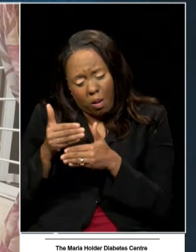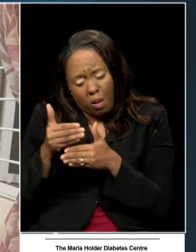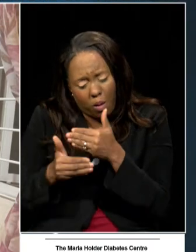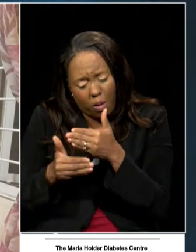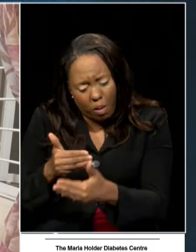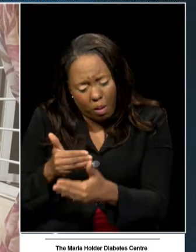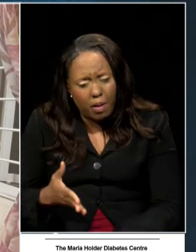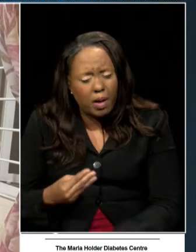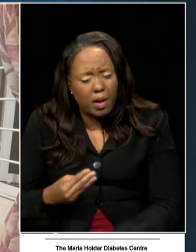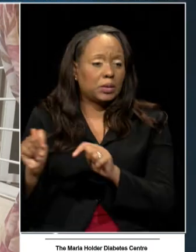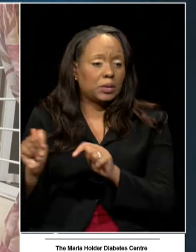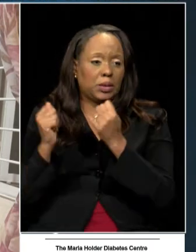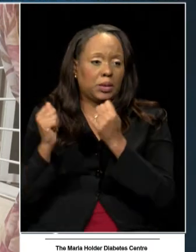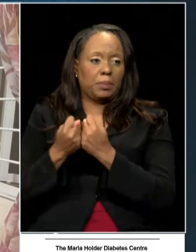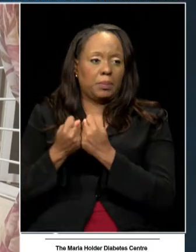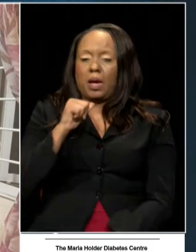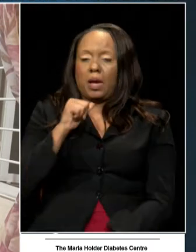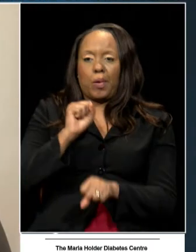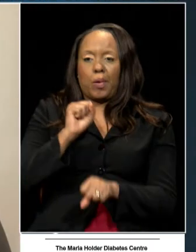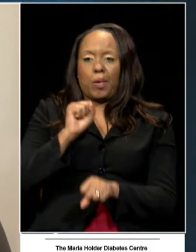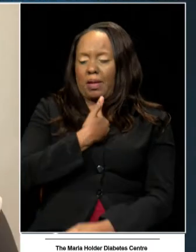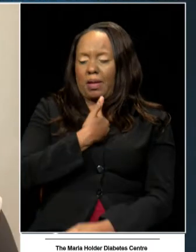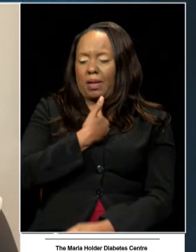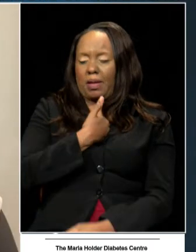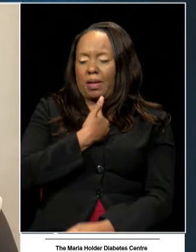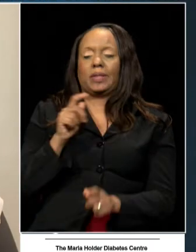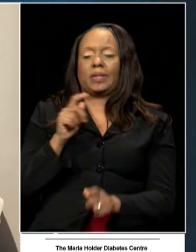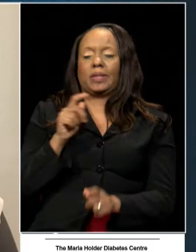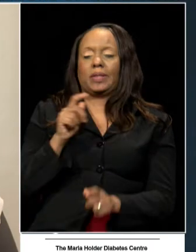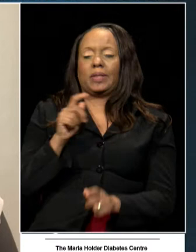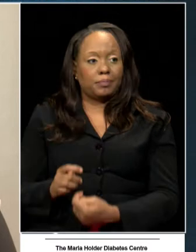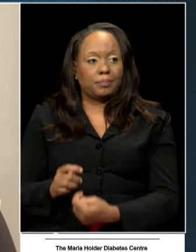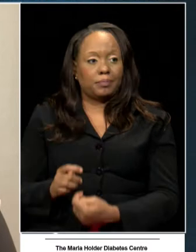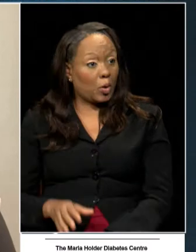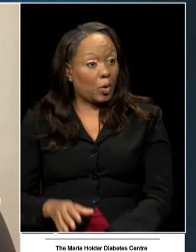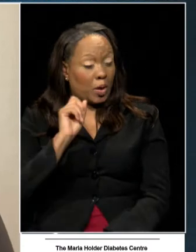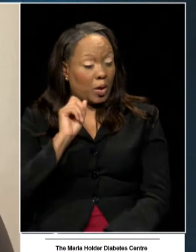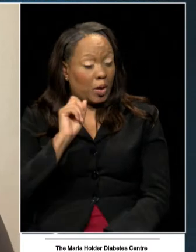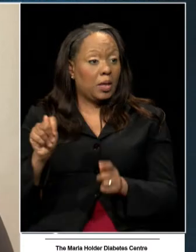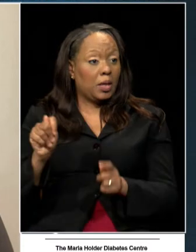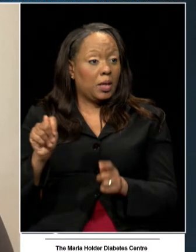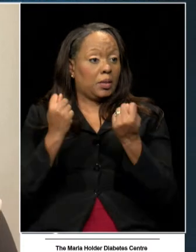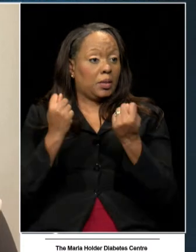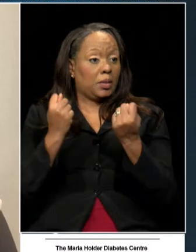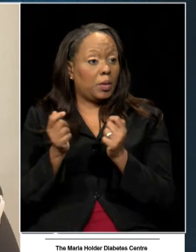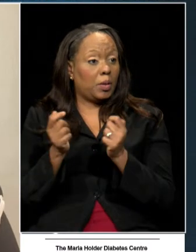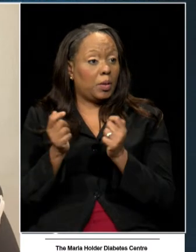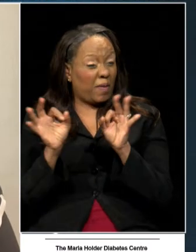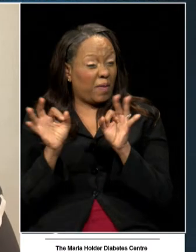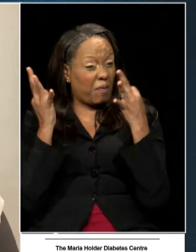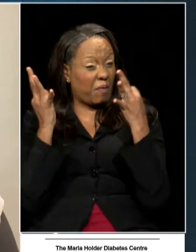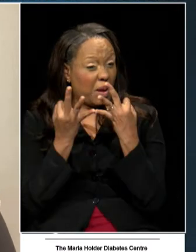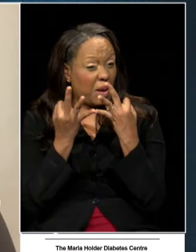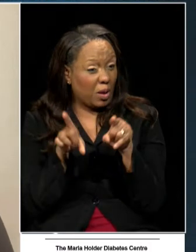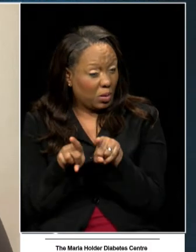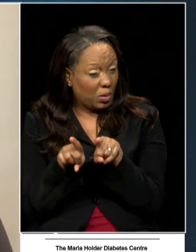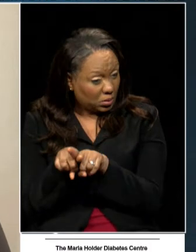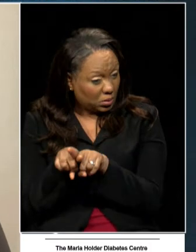so I don't work independently. A team effort on your end as well as team effort with the family, I would